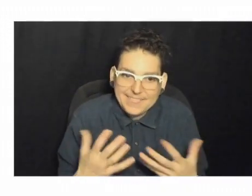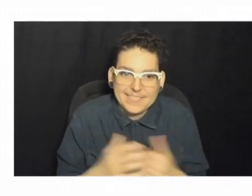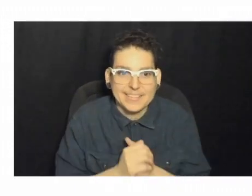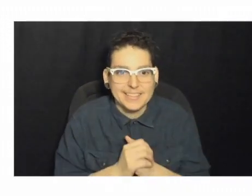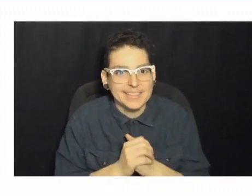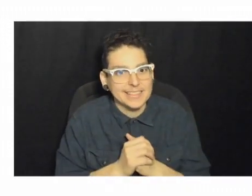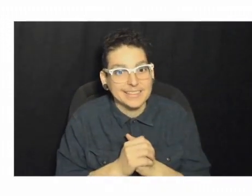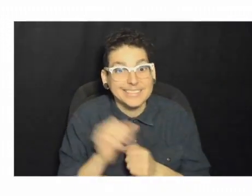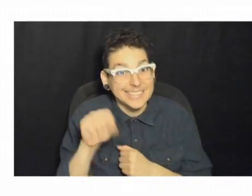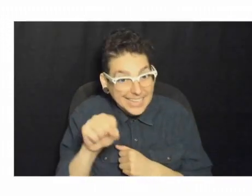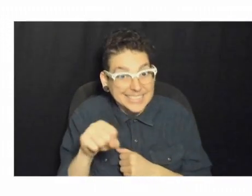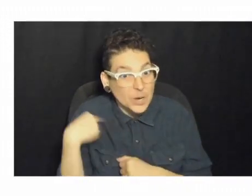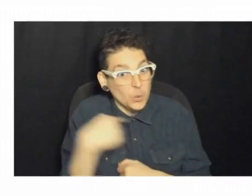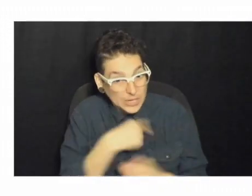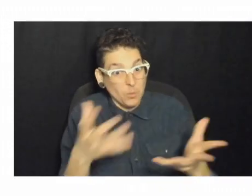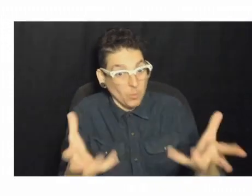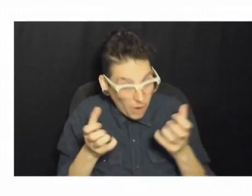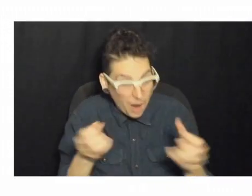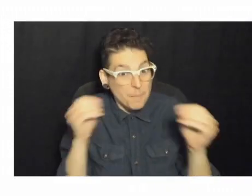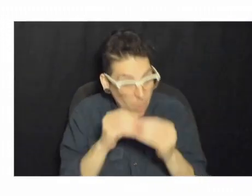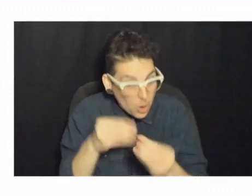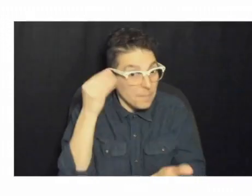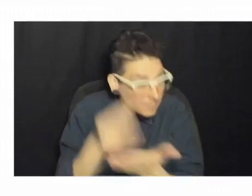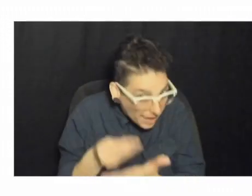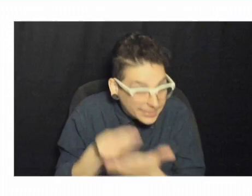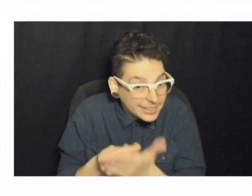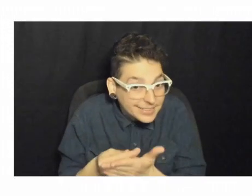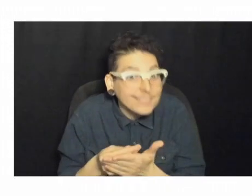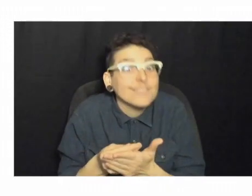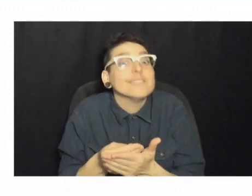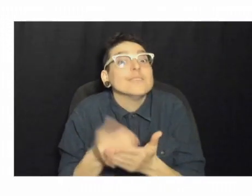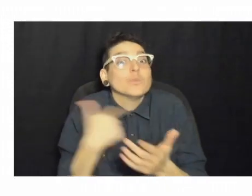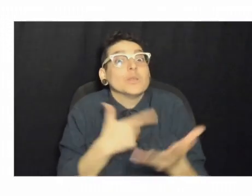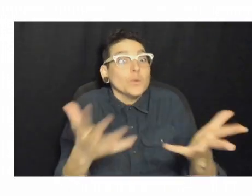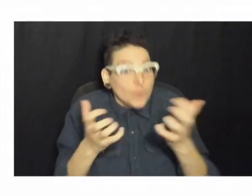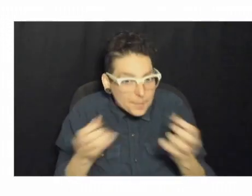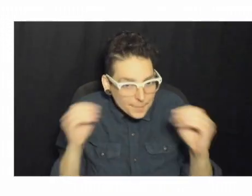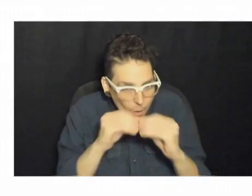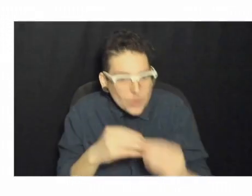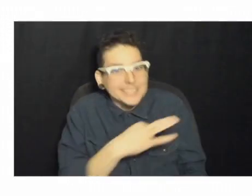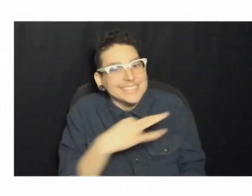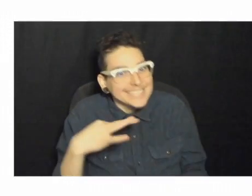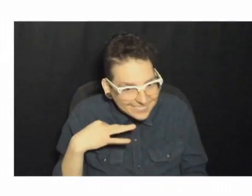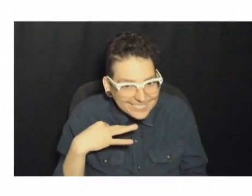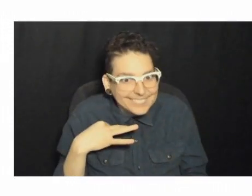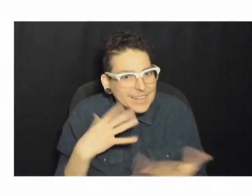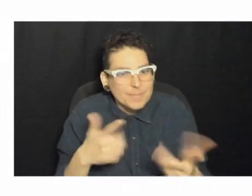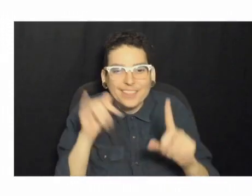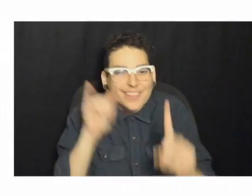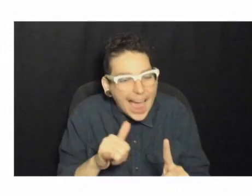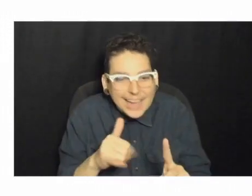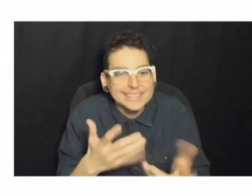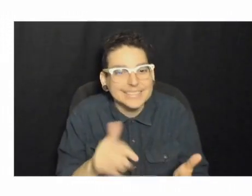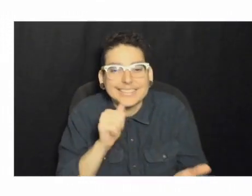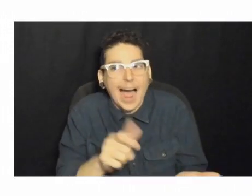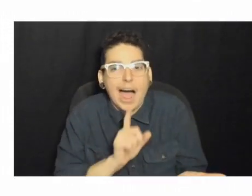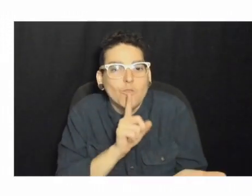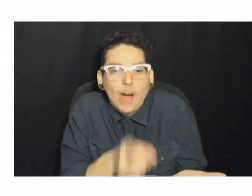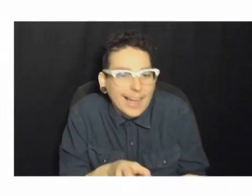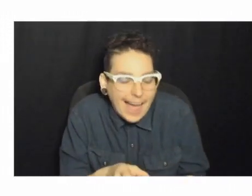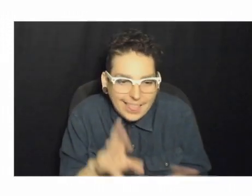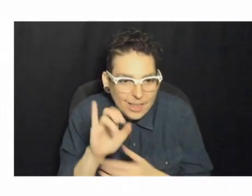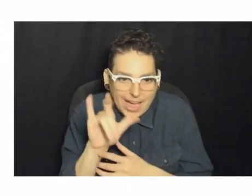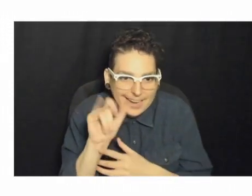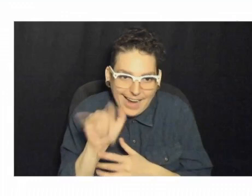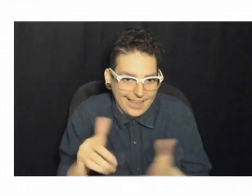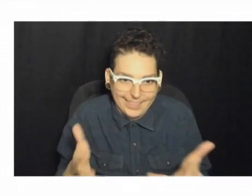staff, that's not always a reality. And so how can we do all of this within the confines of the resources